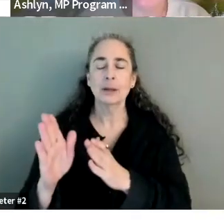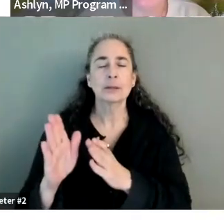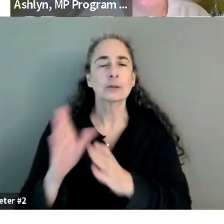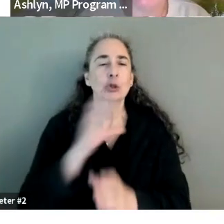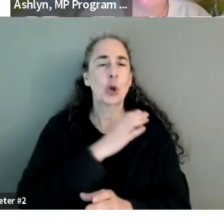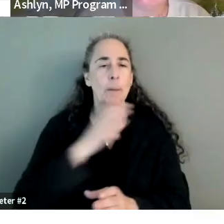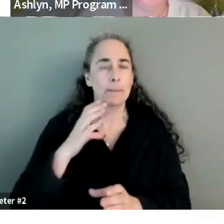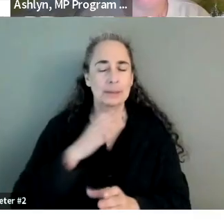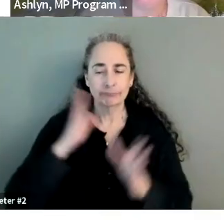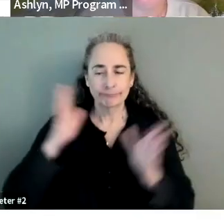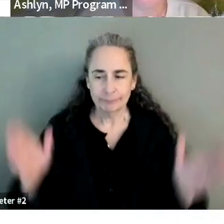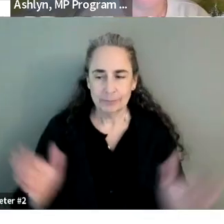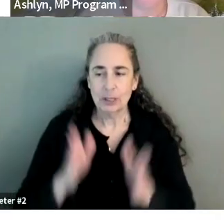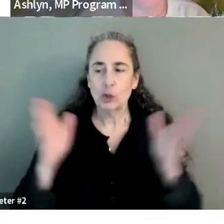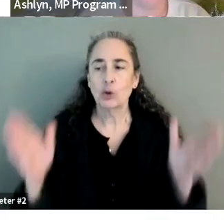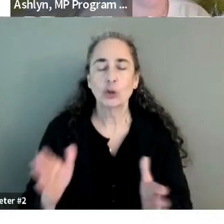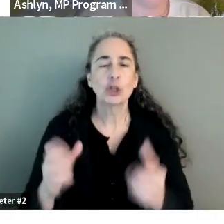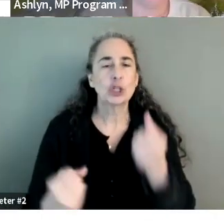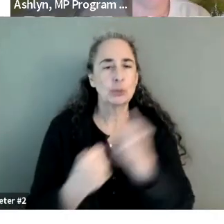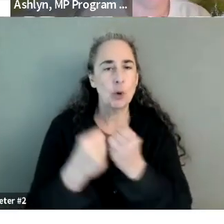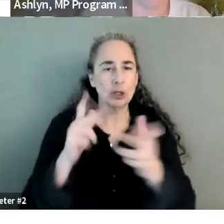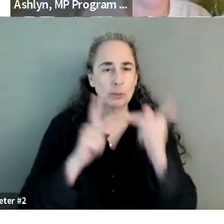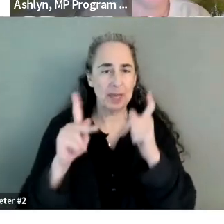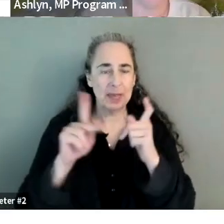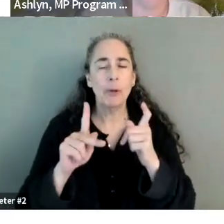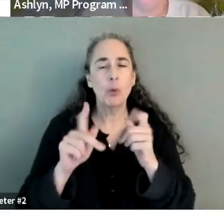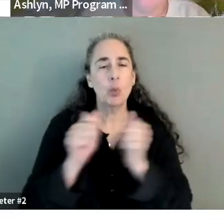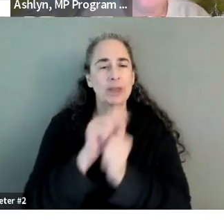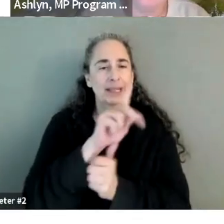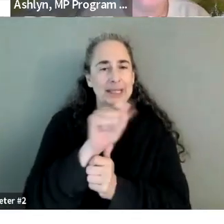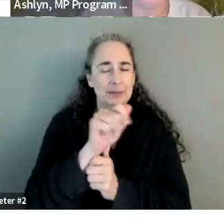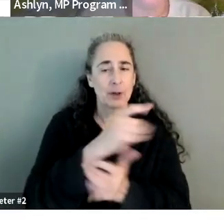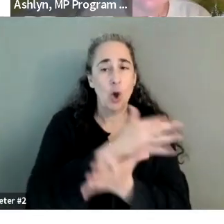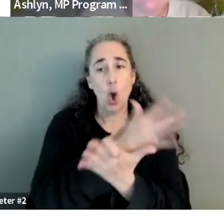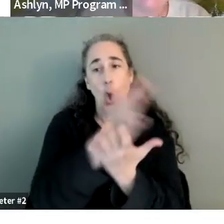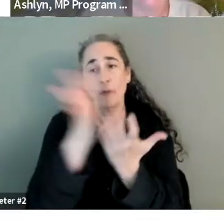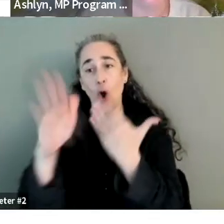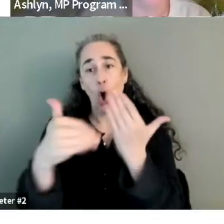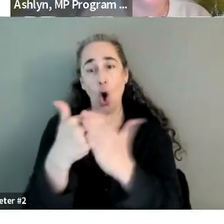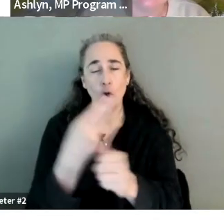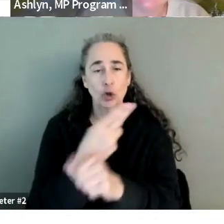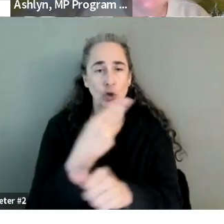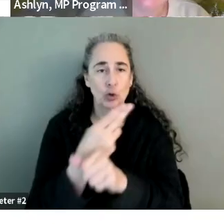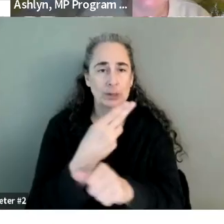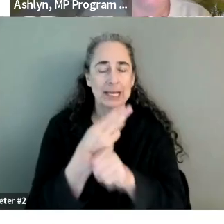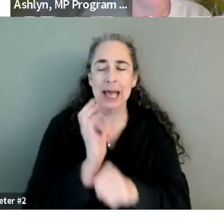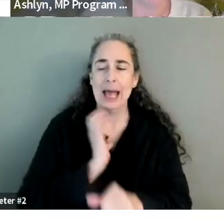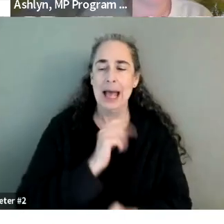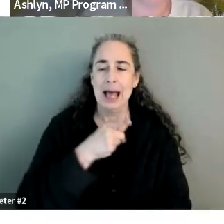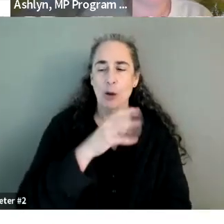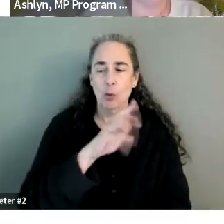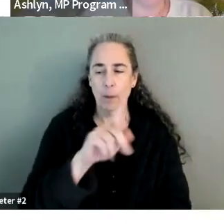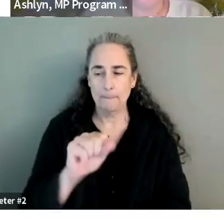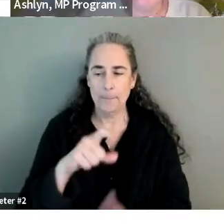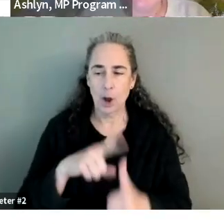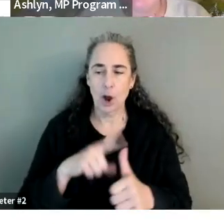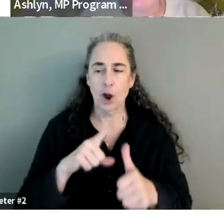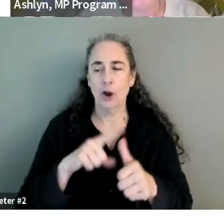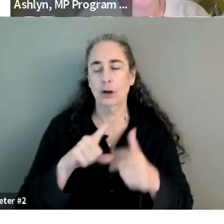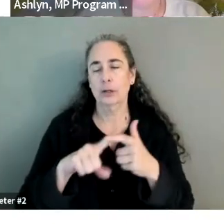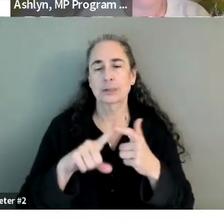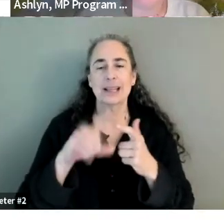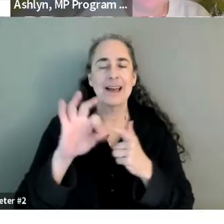of individuals with disabilities across all of our parks, trails, and facilities, from